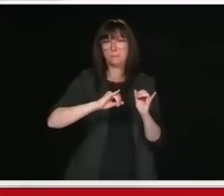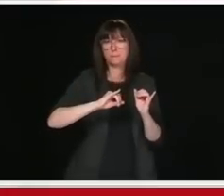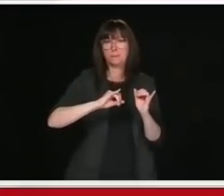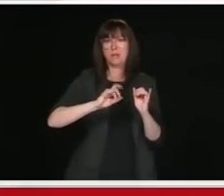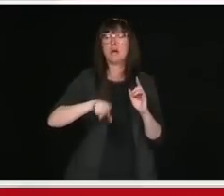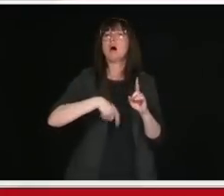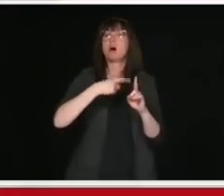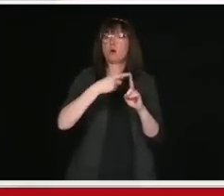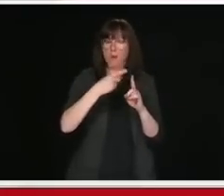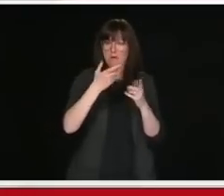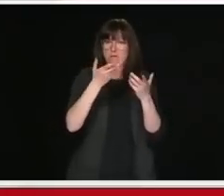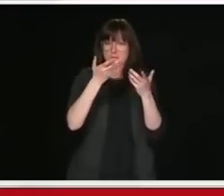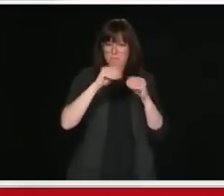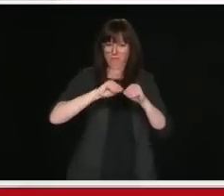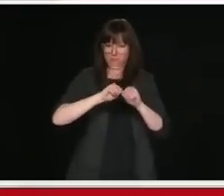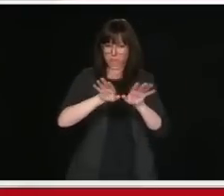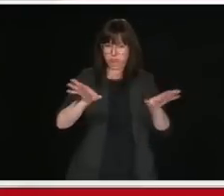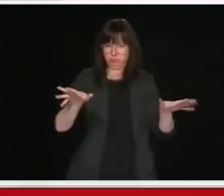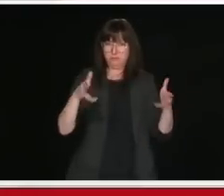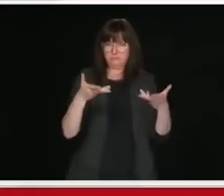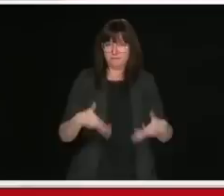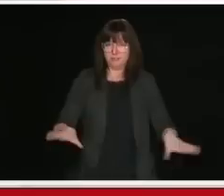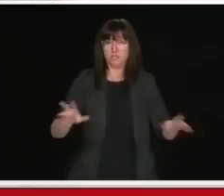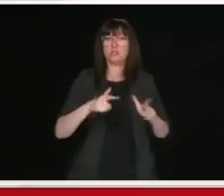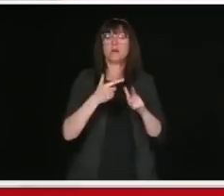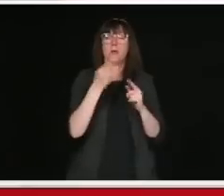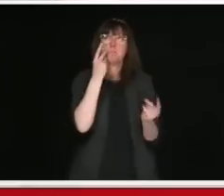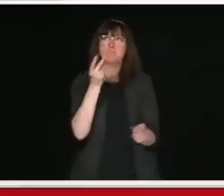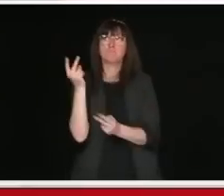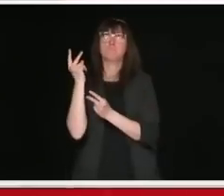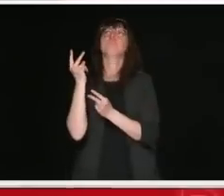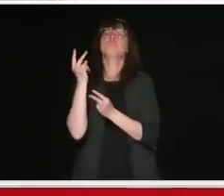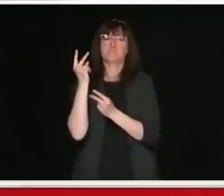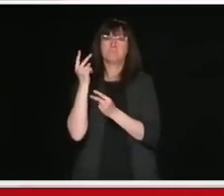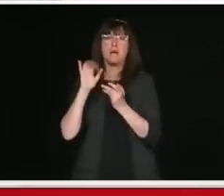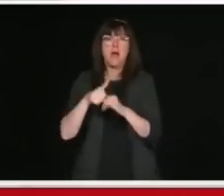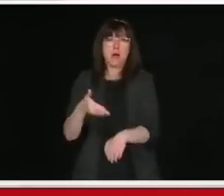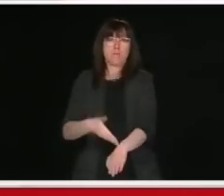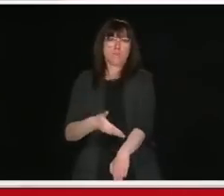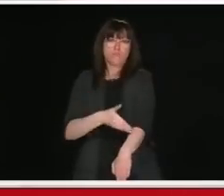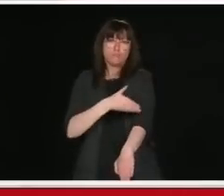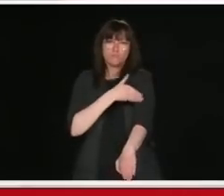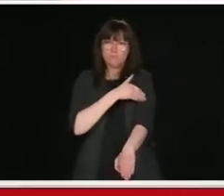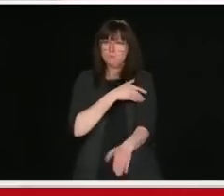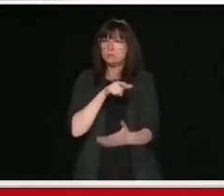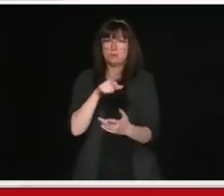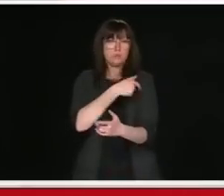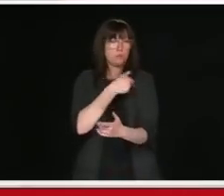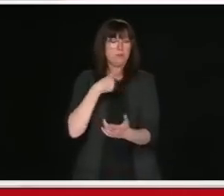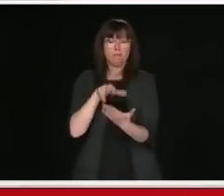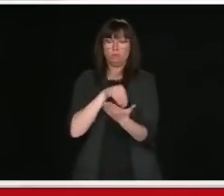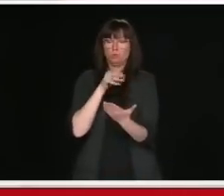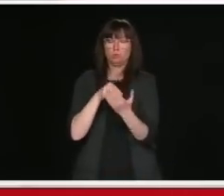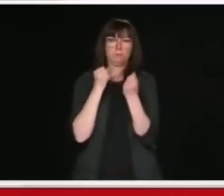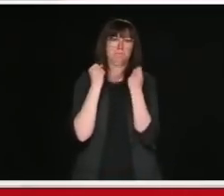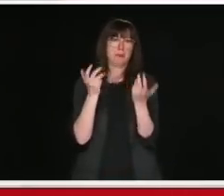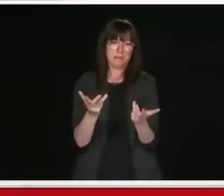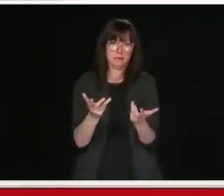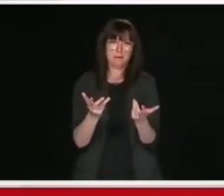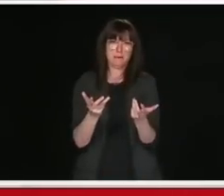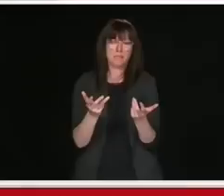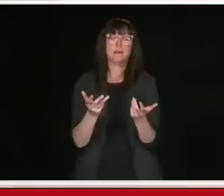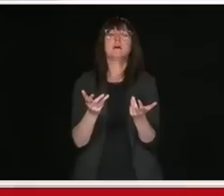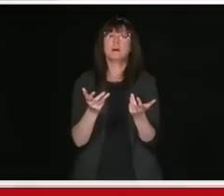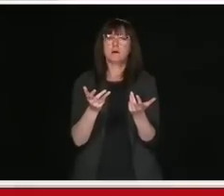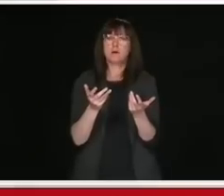of things through this experience, through this crisis. And for us, the essential thing for now is to